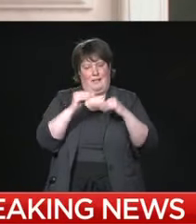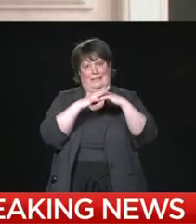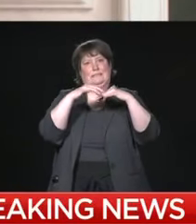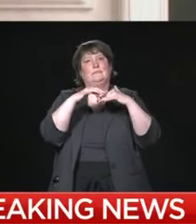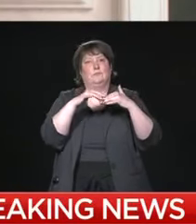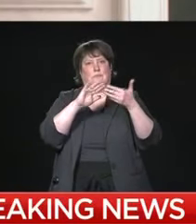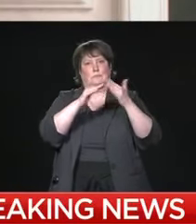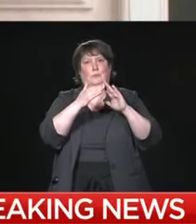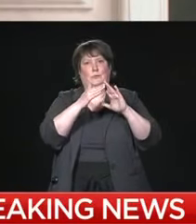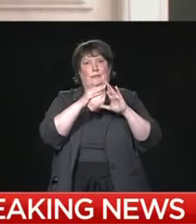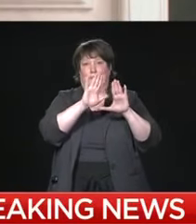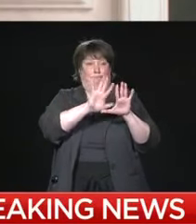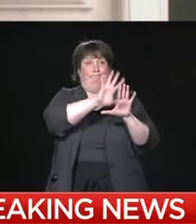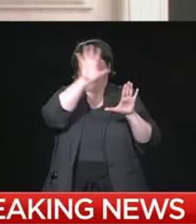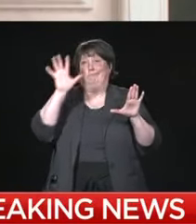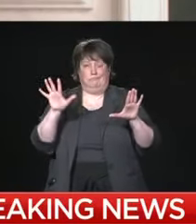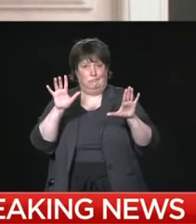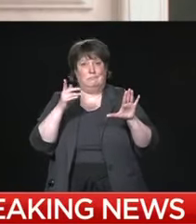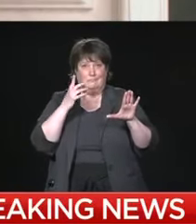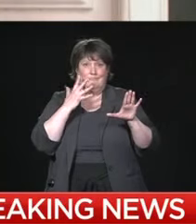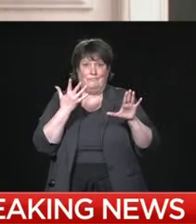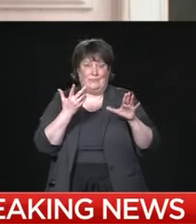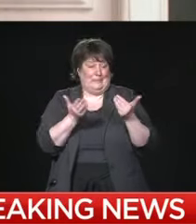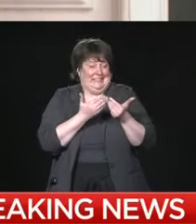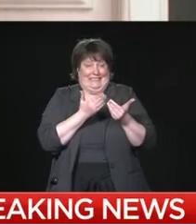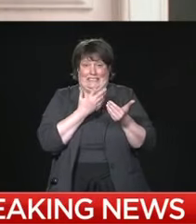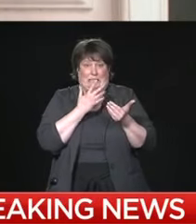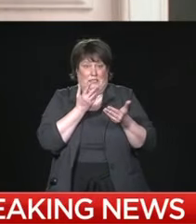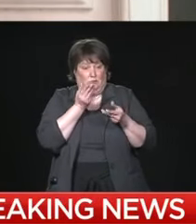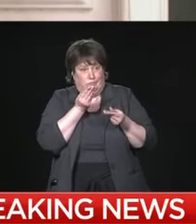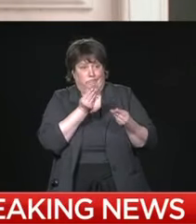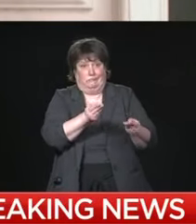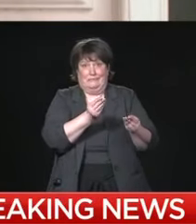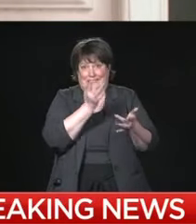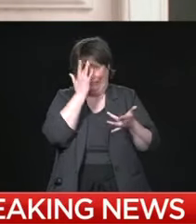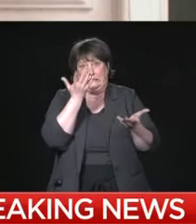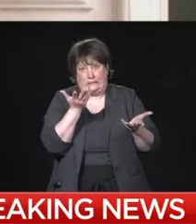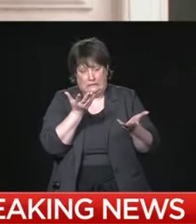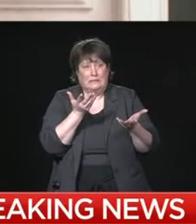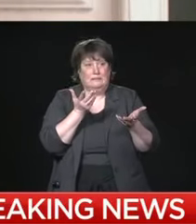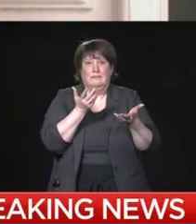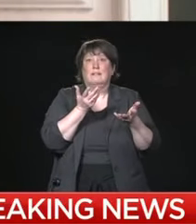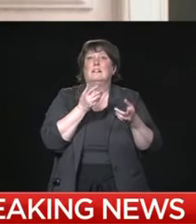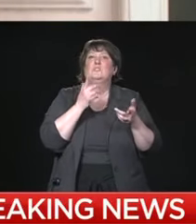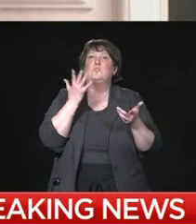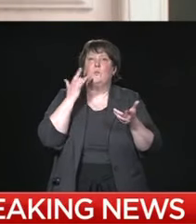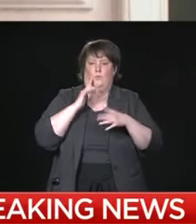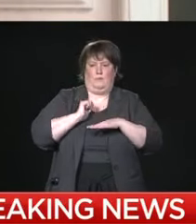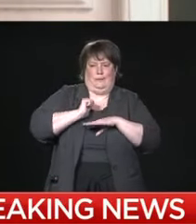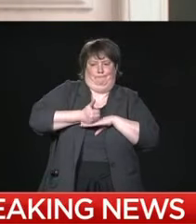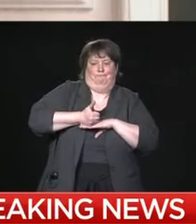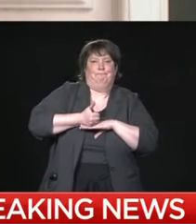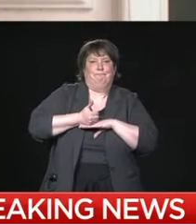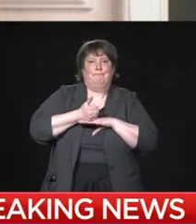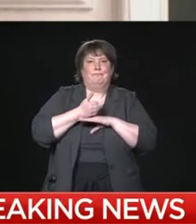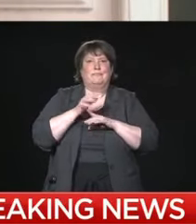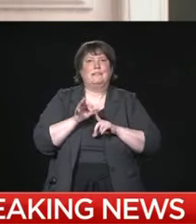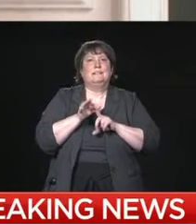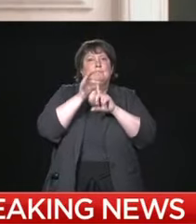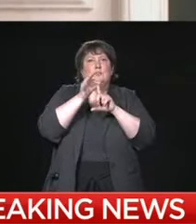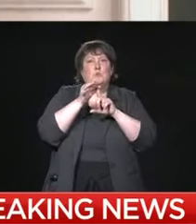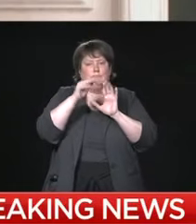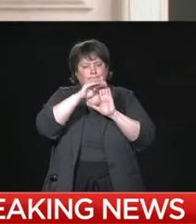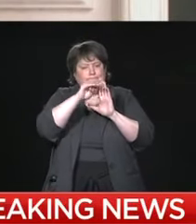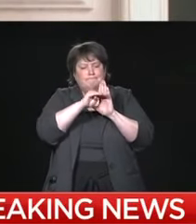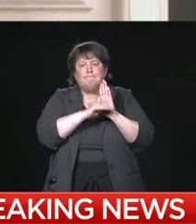Indigenous communities around the world are vulnerable, and this is why we have taken special measures around the country to